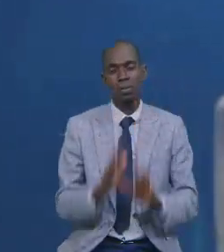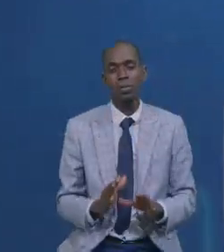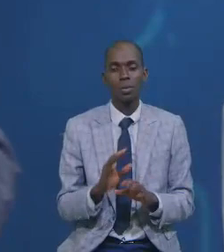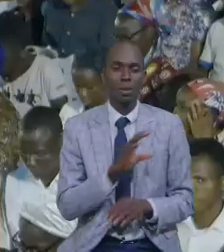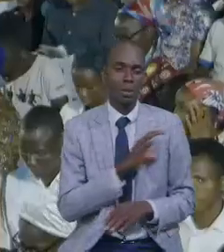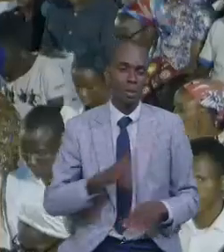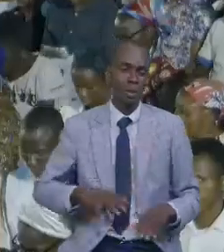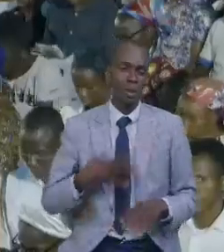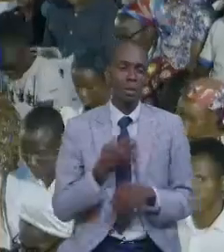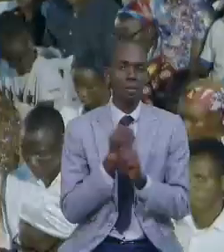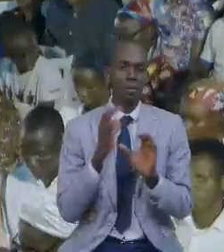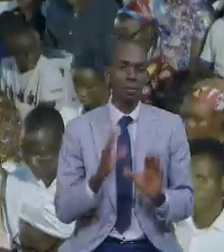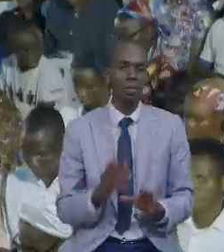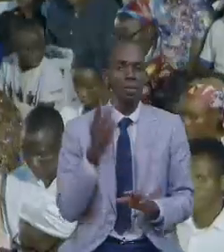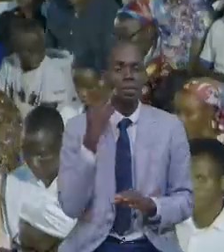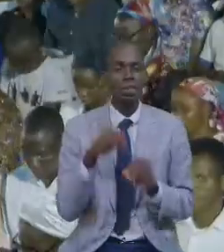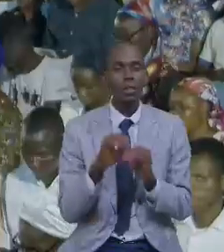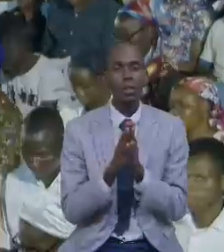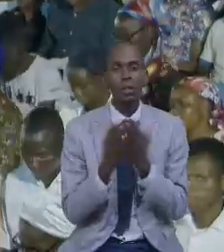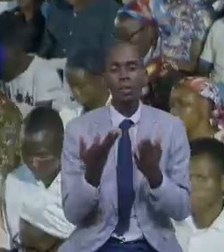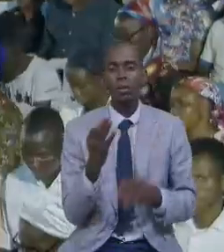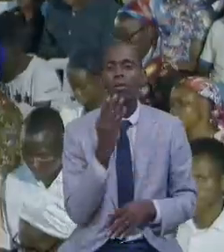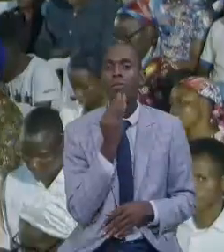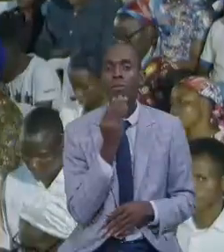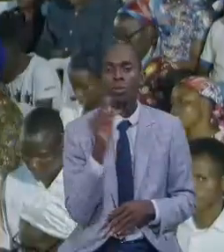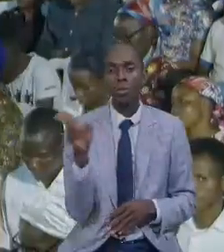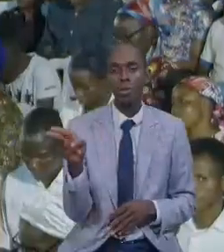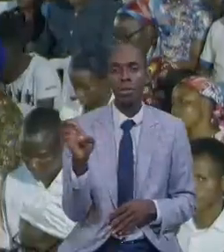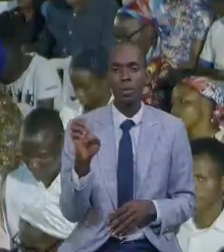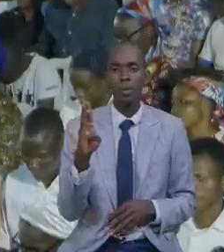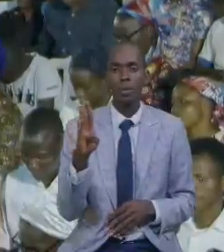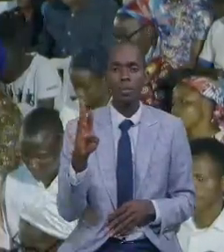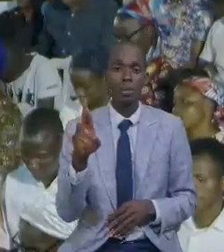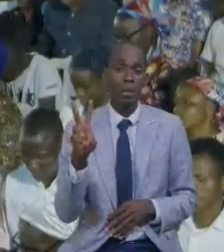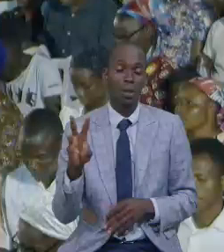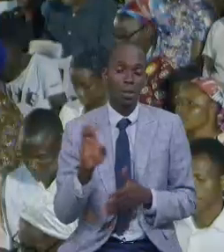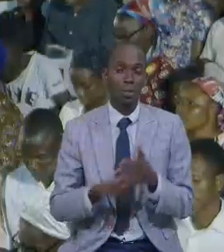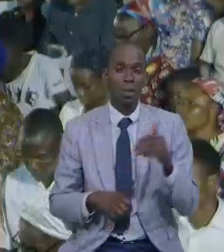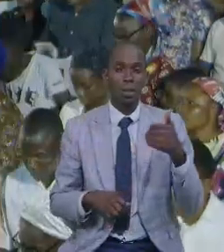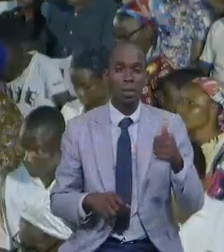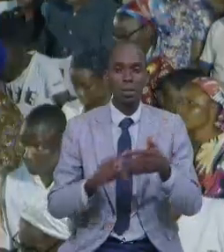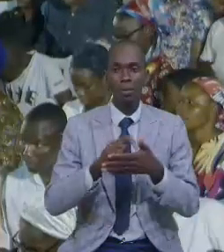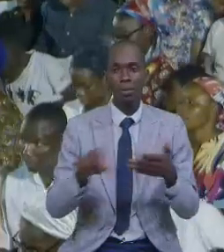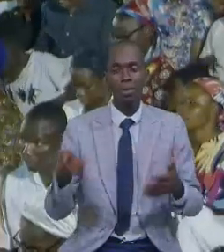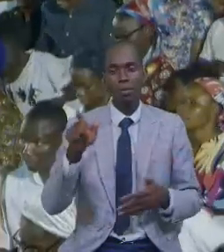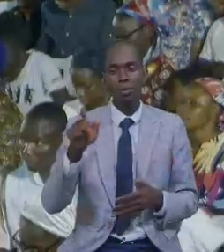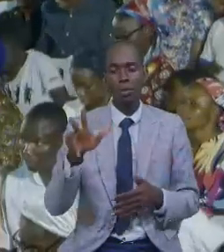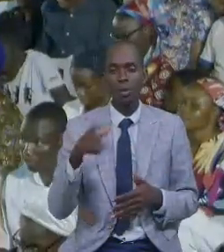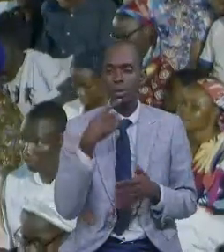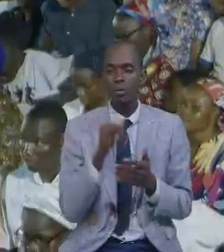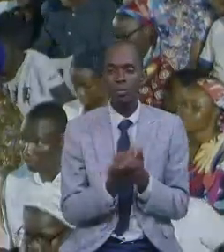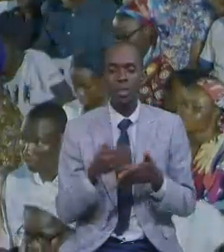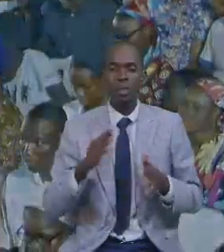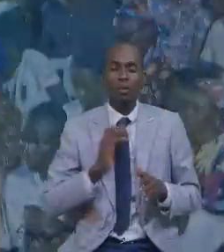chapter 10, verse 23. Let us hold fast the